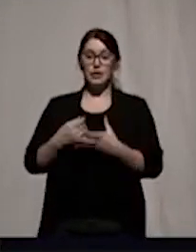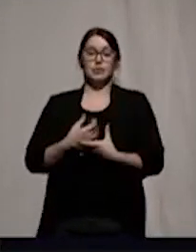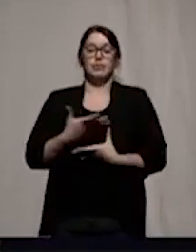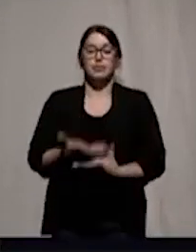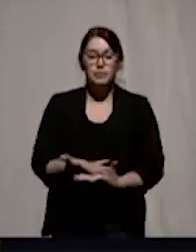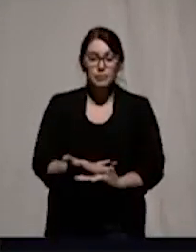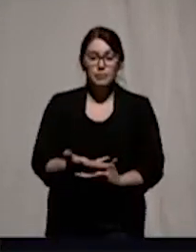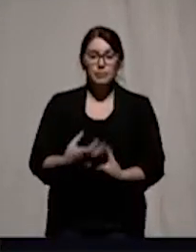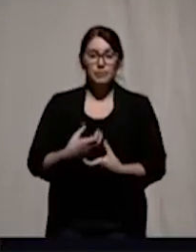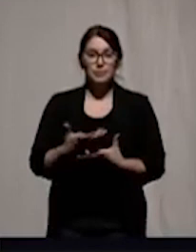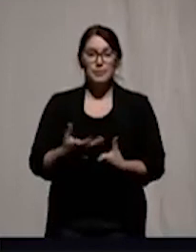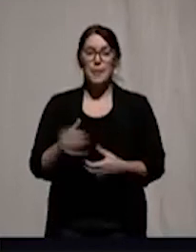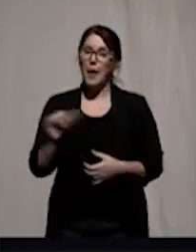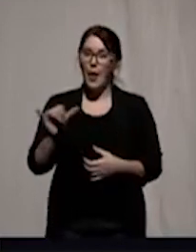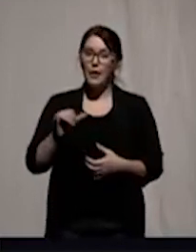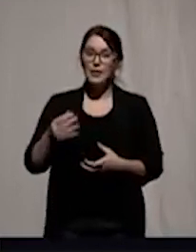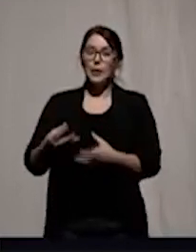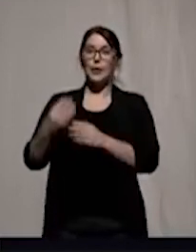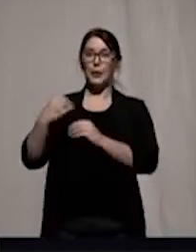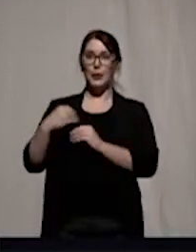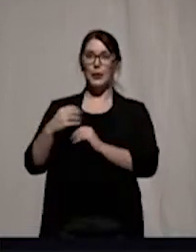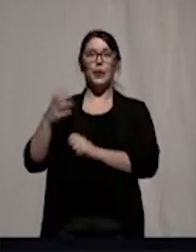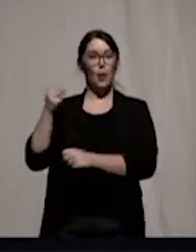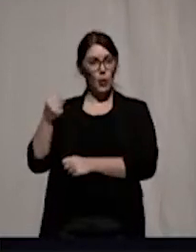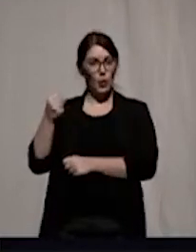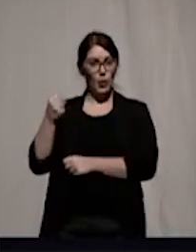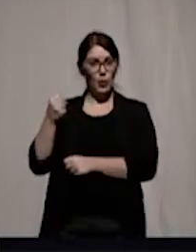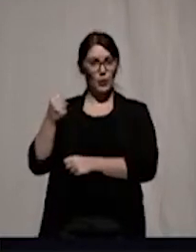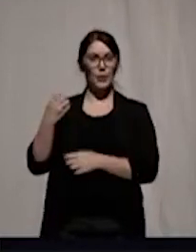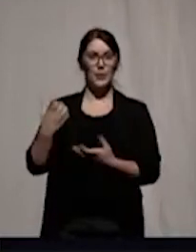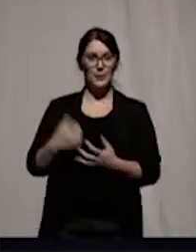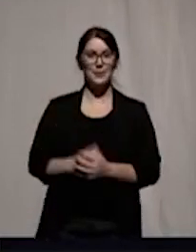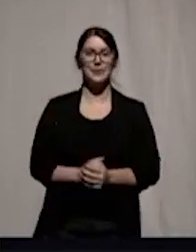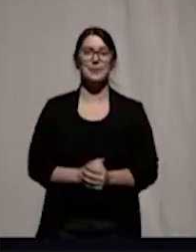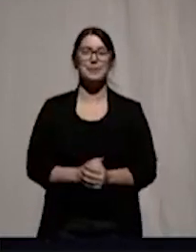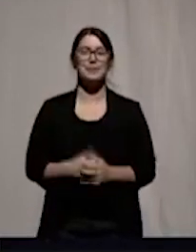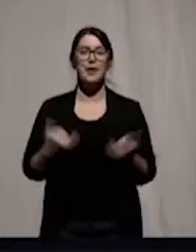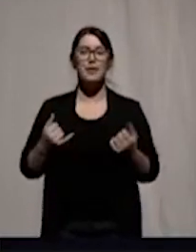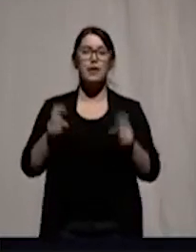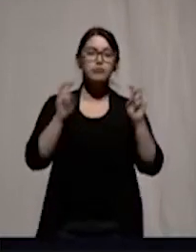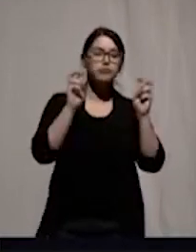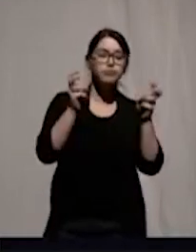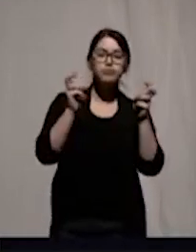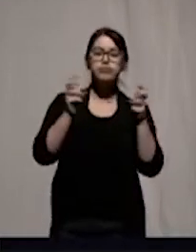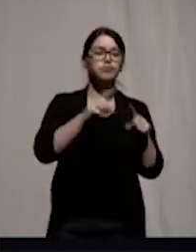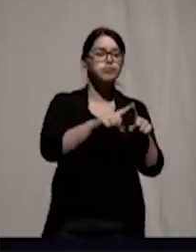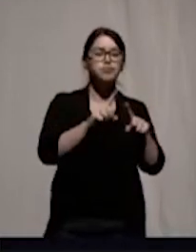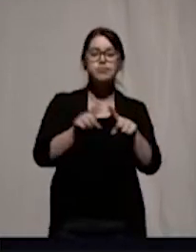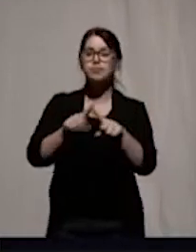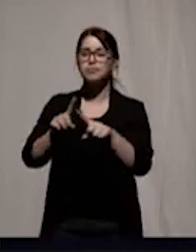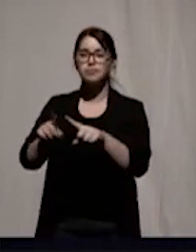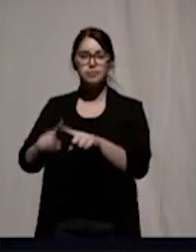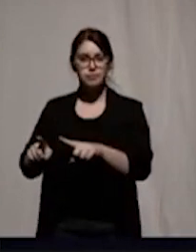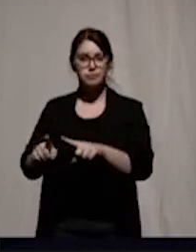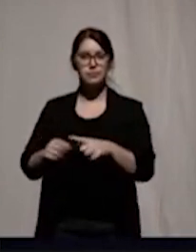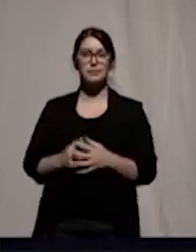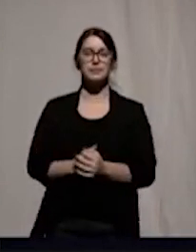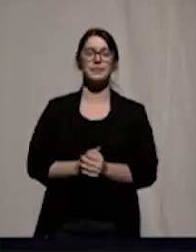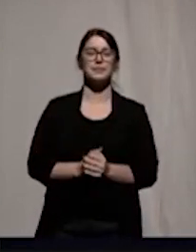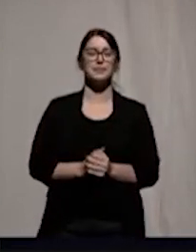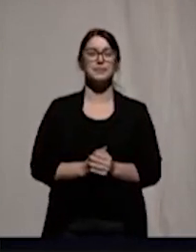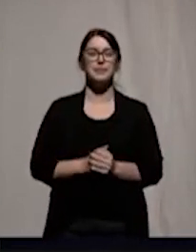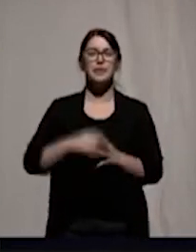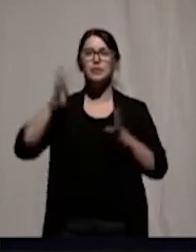channel different emotions, and it helps you touch on different topics so that you can use your song as a creative outlet